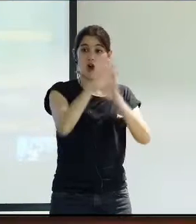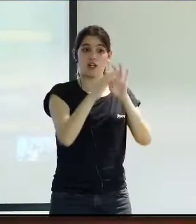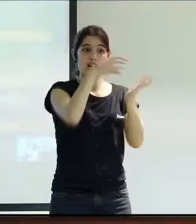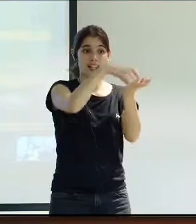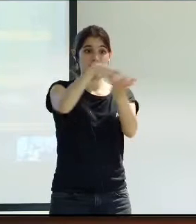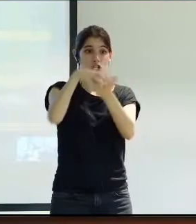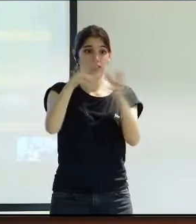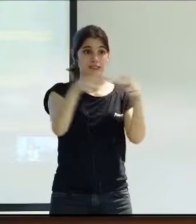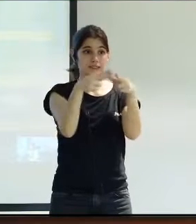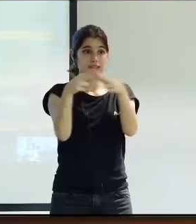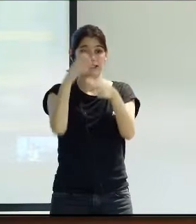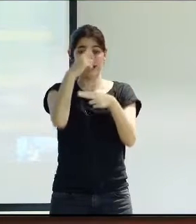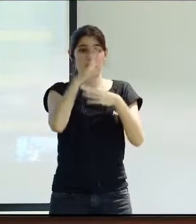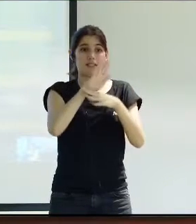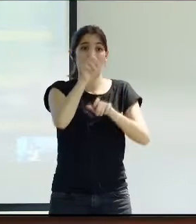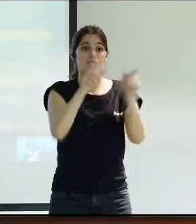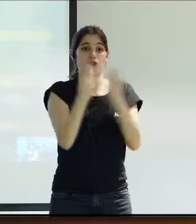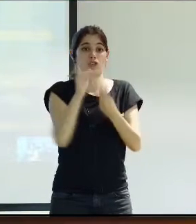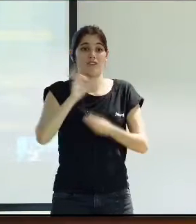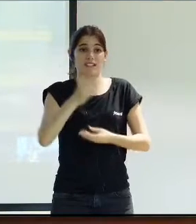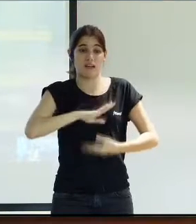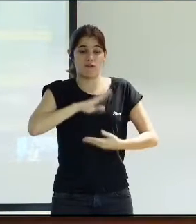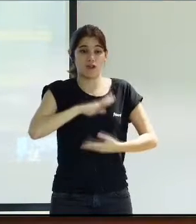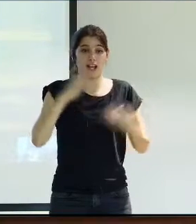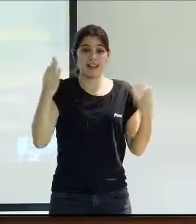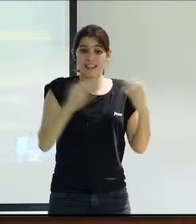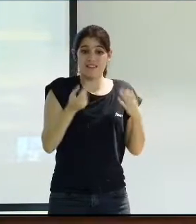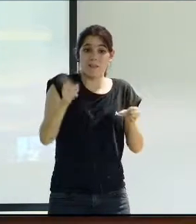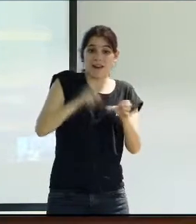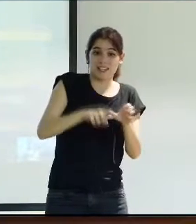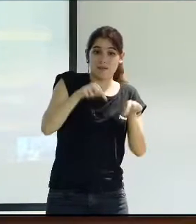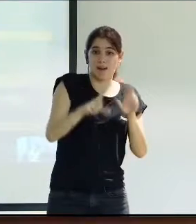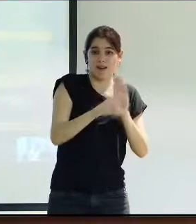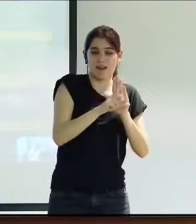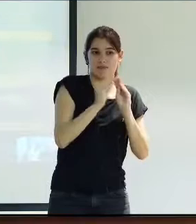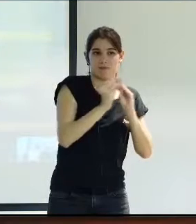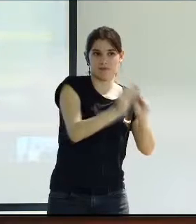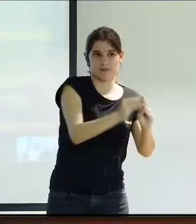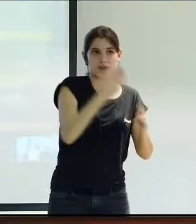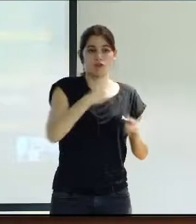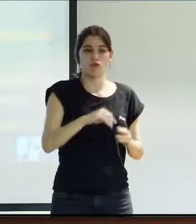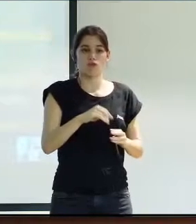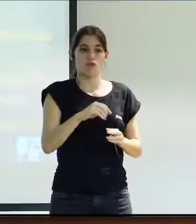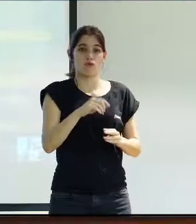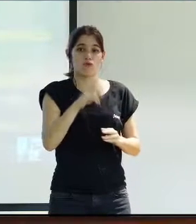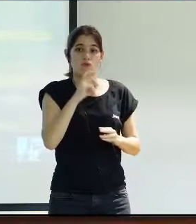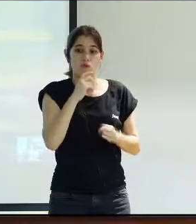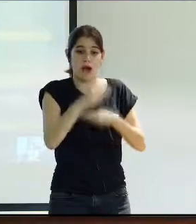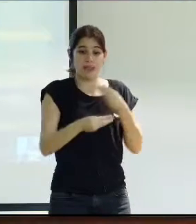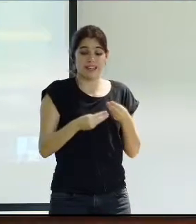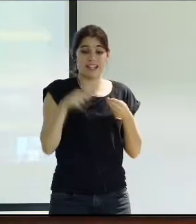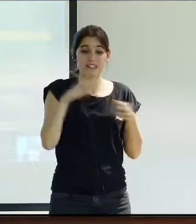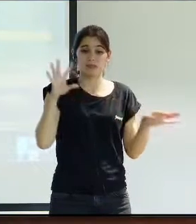the countries. So it is about Article 4 and Article 33 and